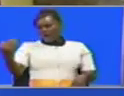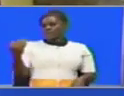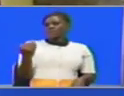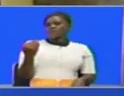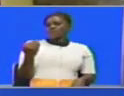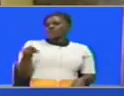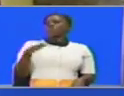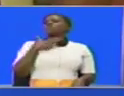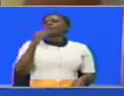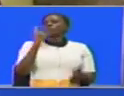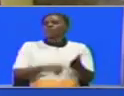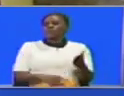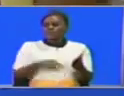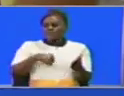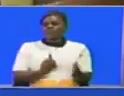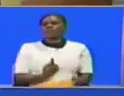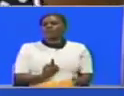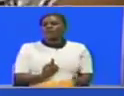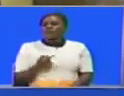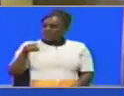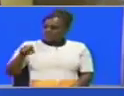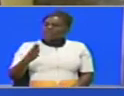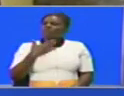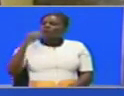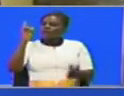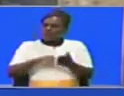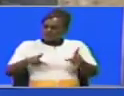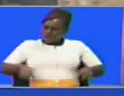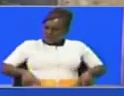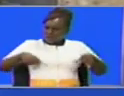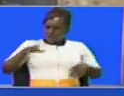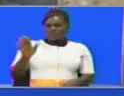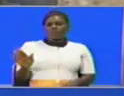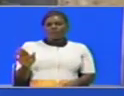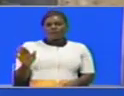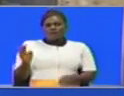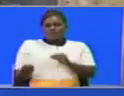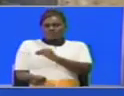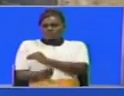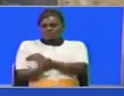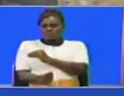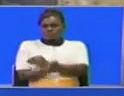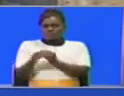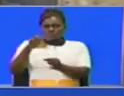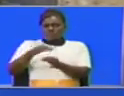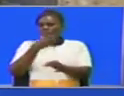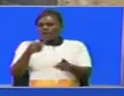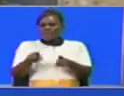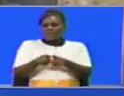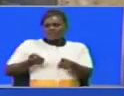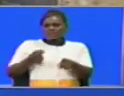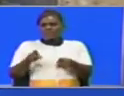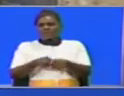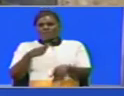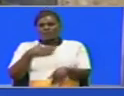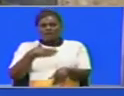what is it you want for yourselves? What is it that you want in your life? Voter bribery, my dear brothers and sisters,